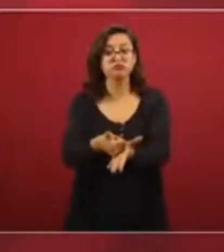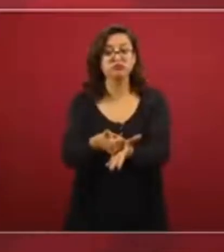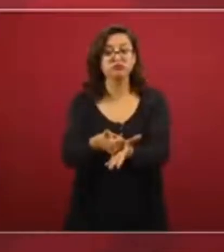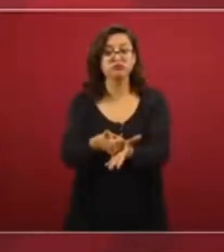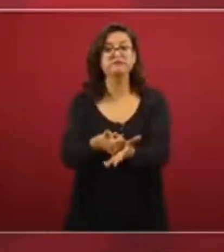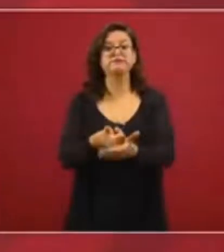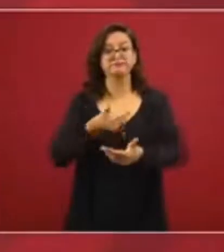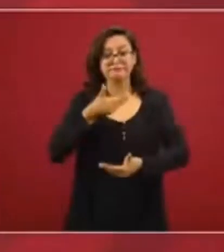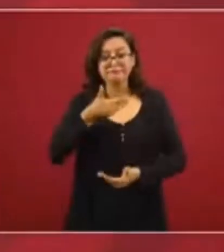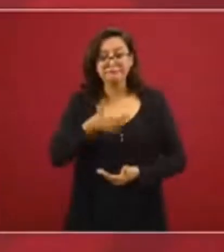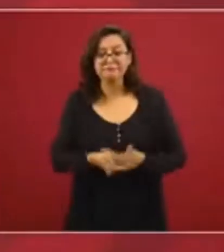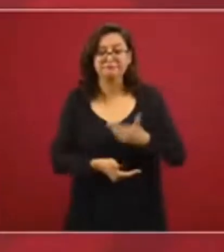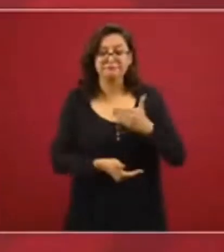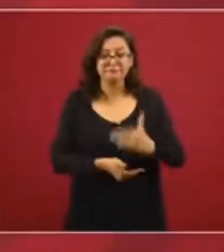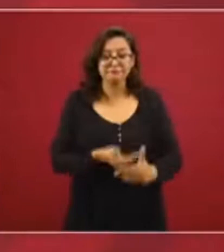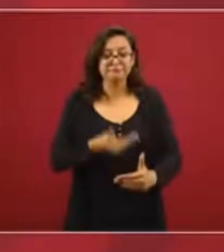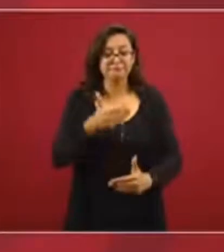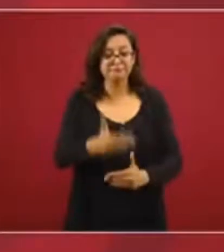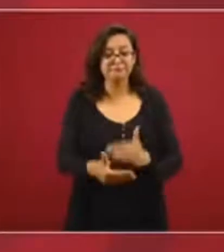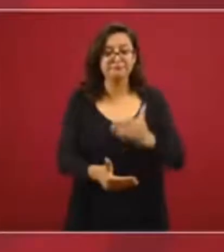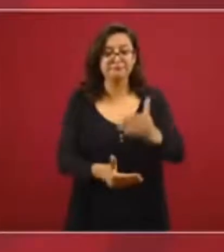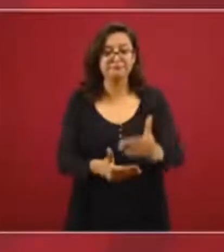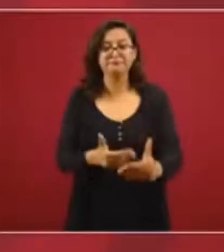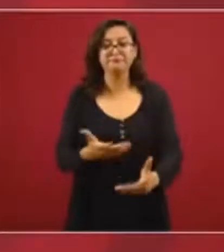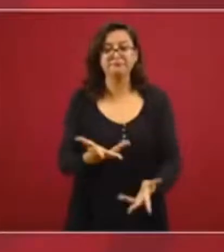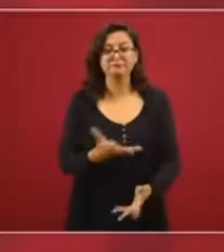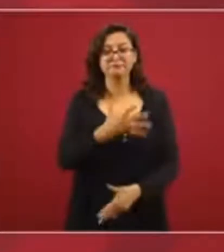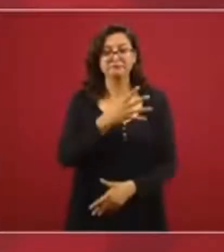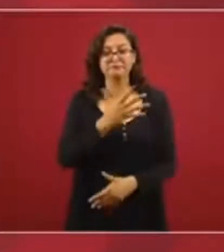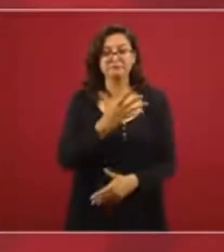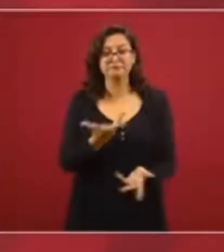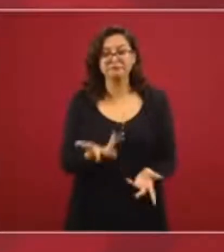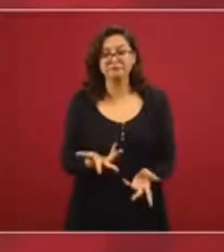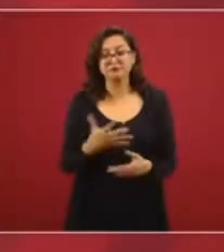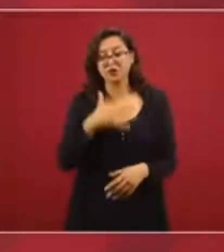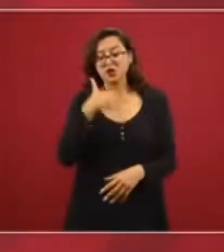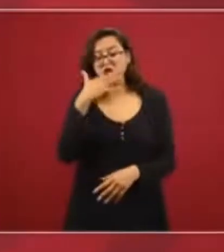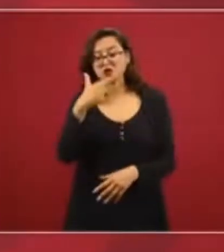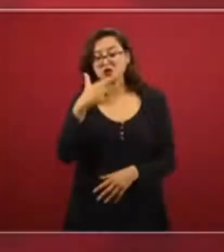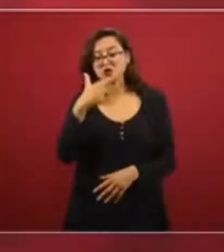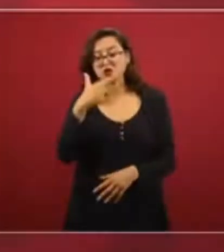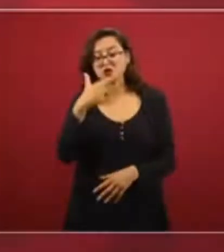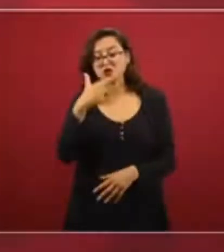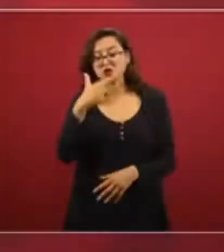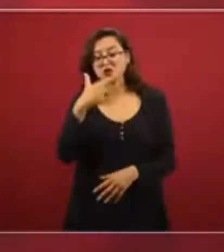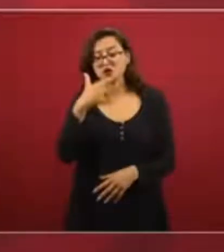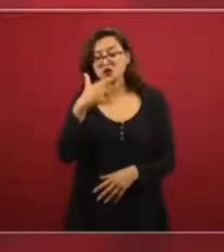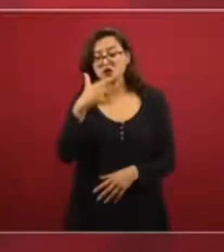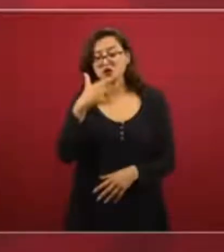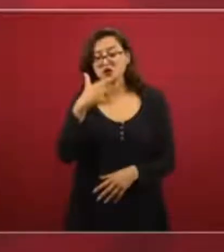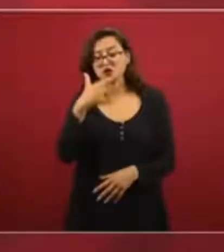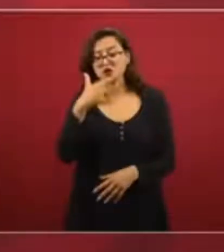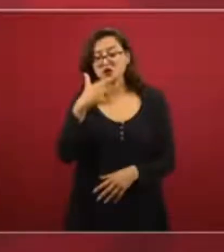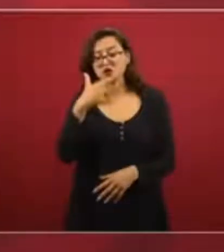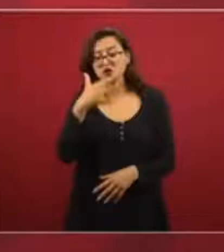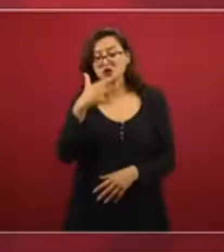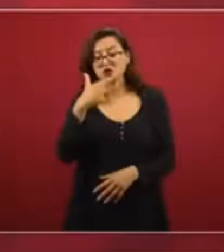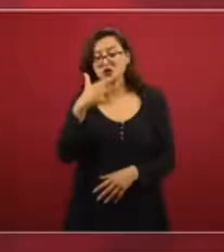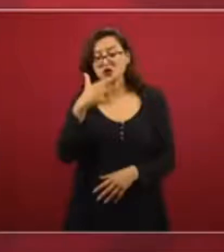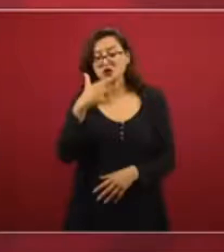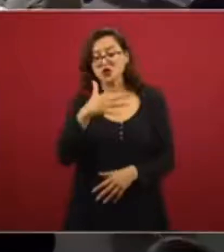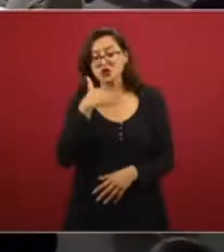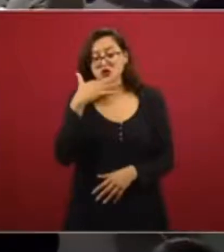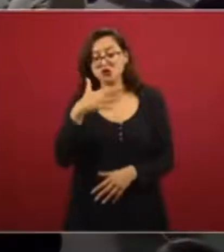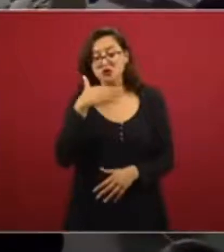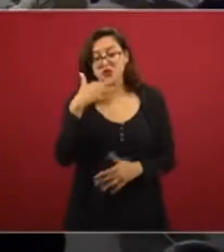a que ya no haya en el futuro so that there not be in the